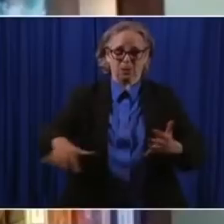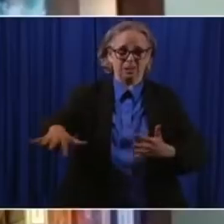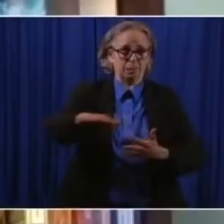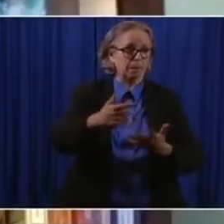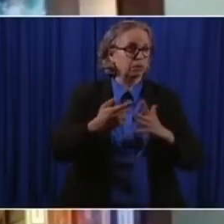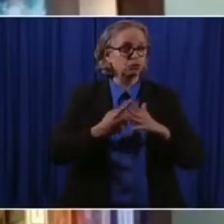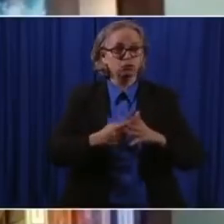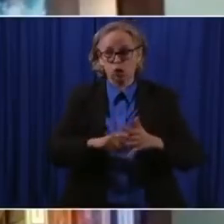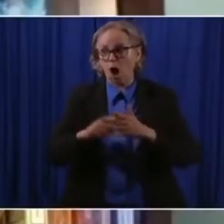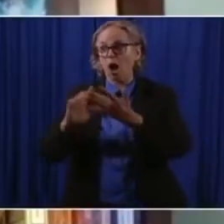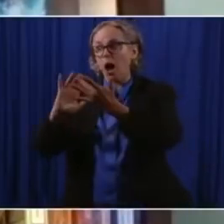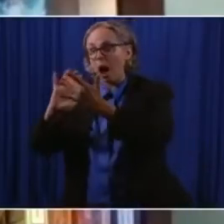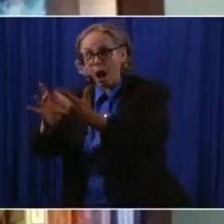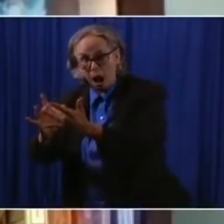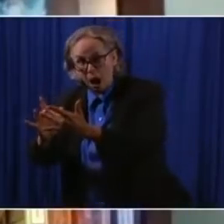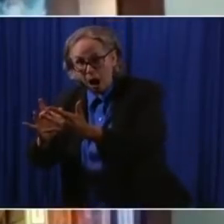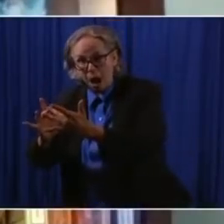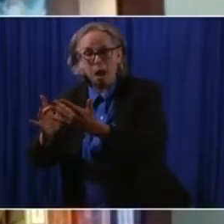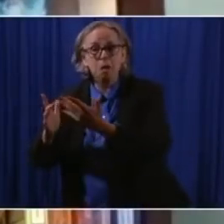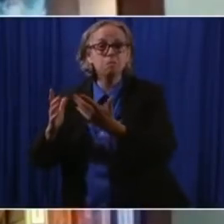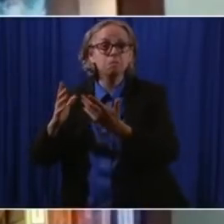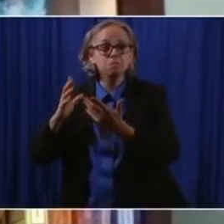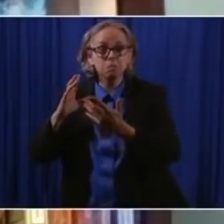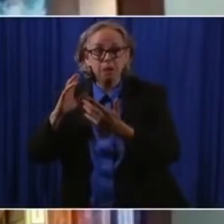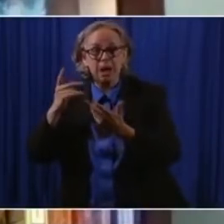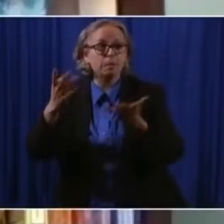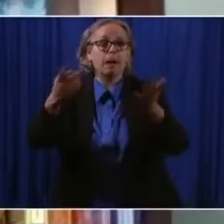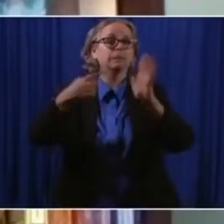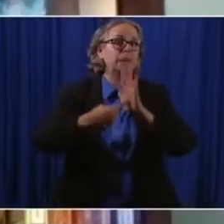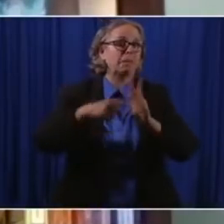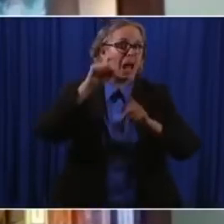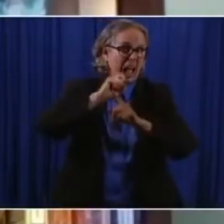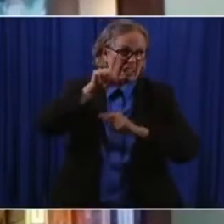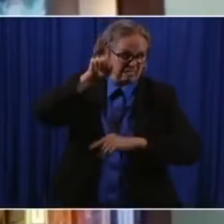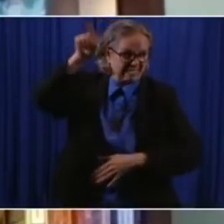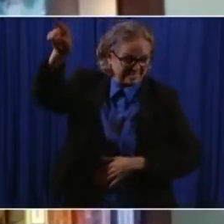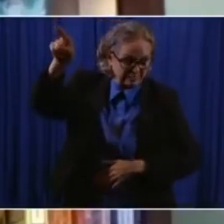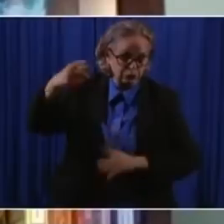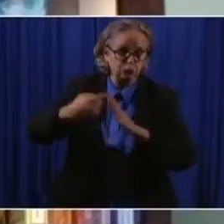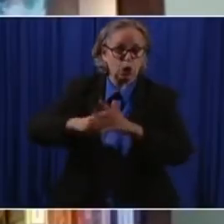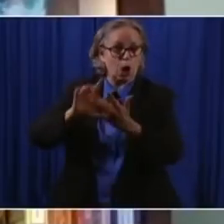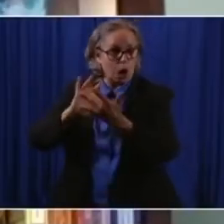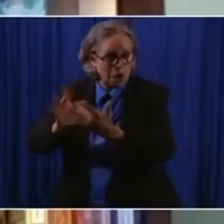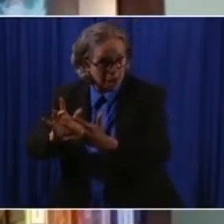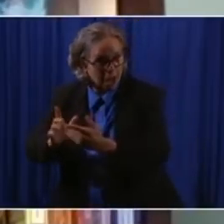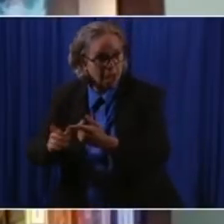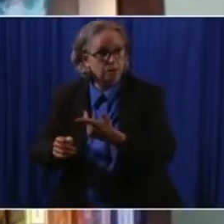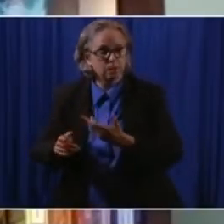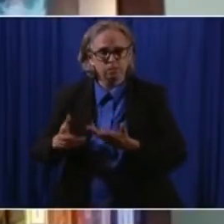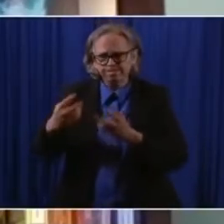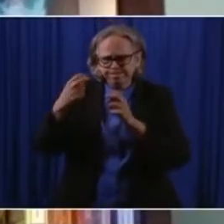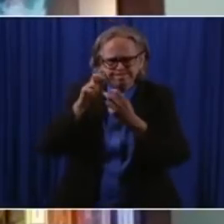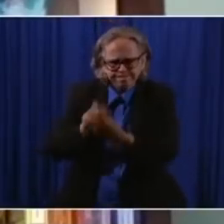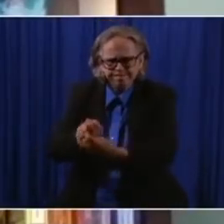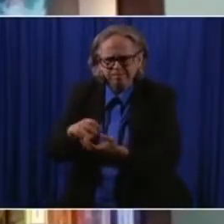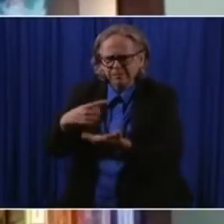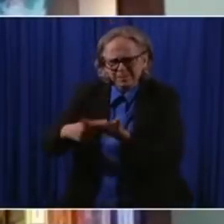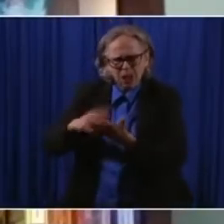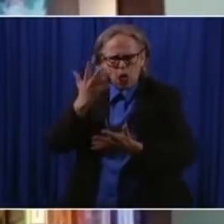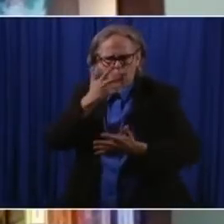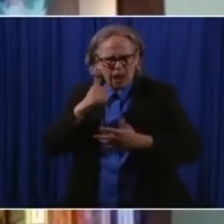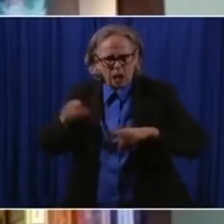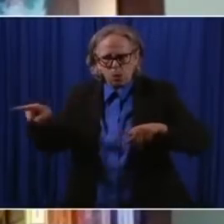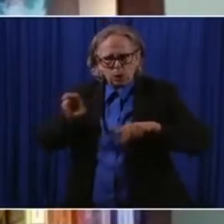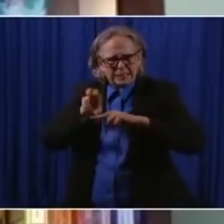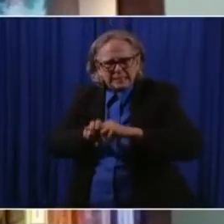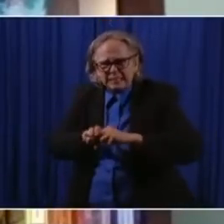virtually, like the students in Akron, we're going to have some different things that are going to help it be easier. So we want to